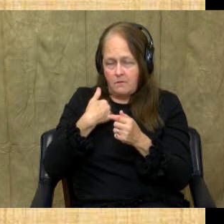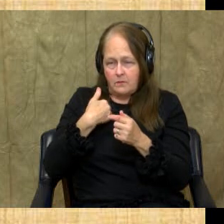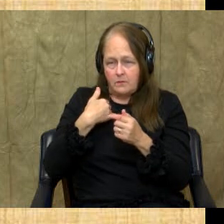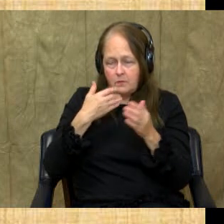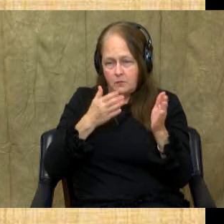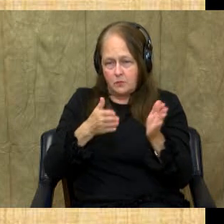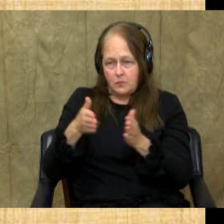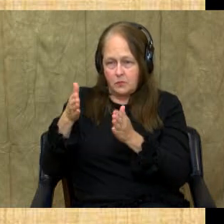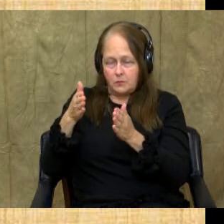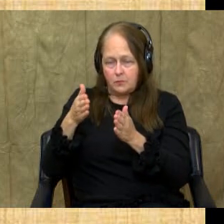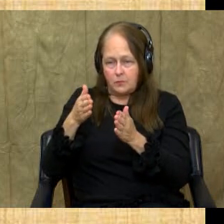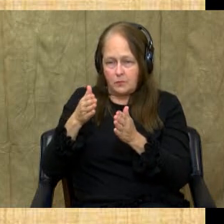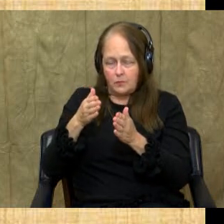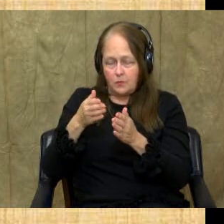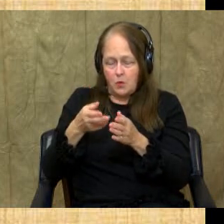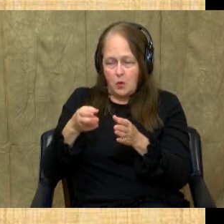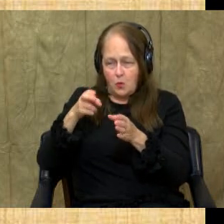in the